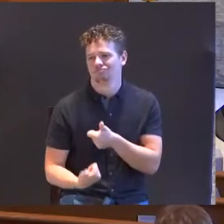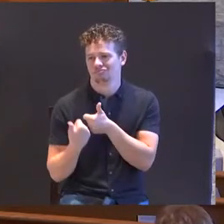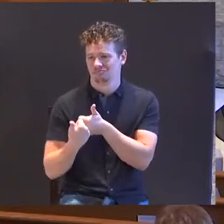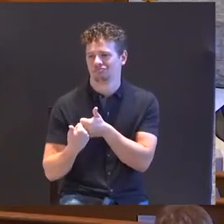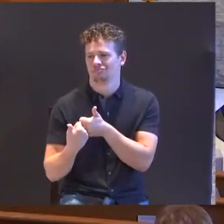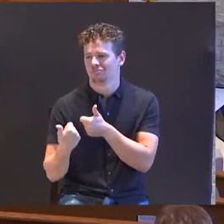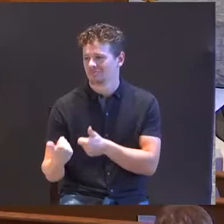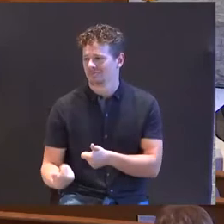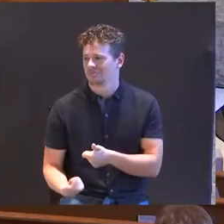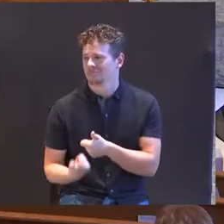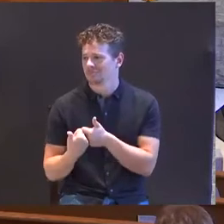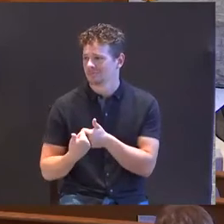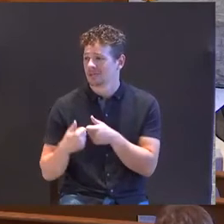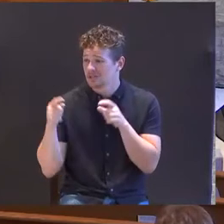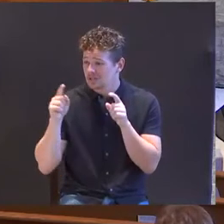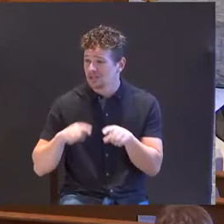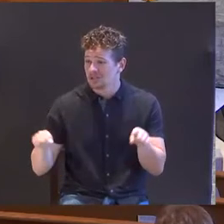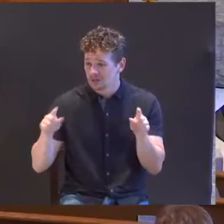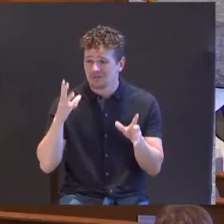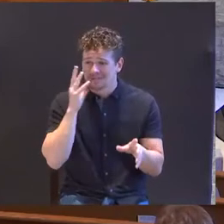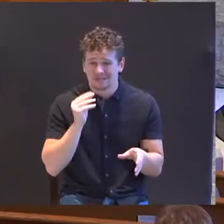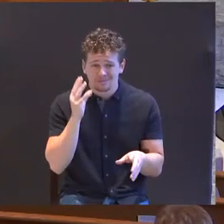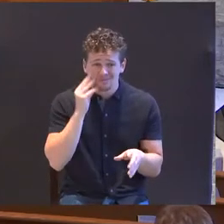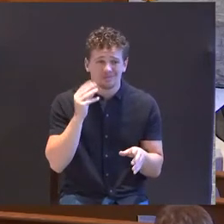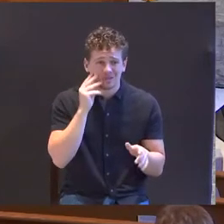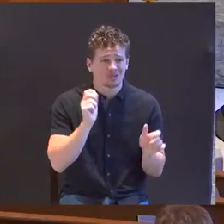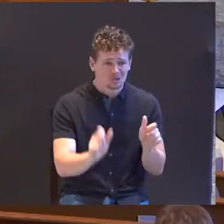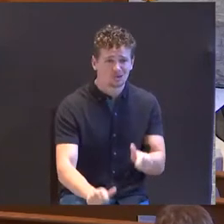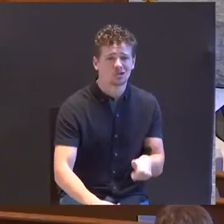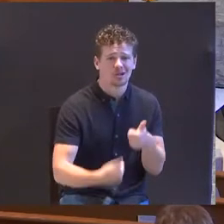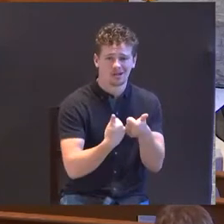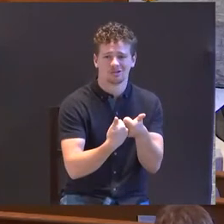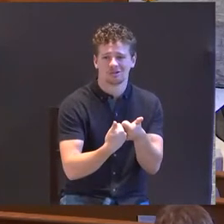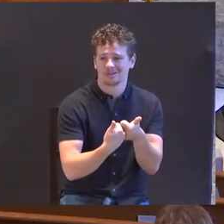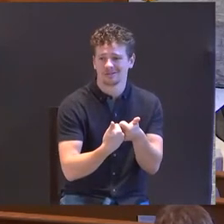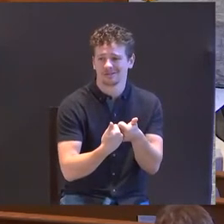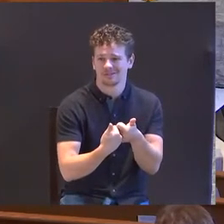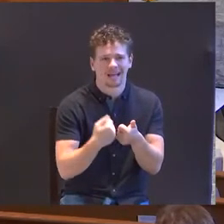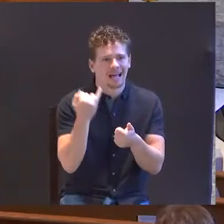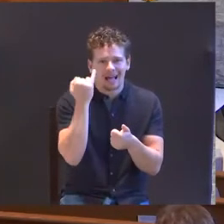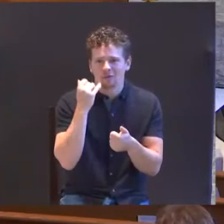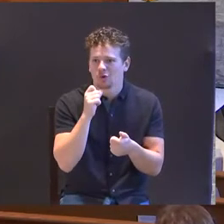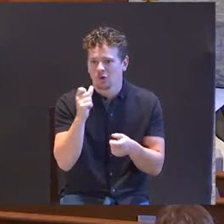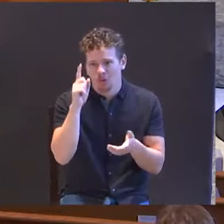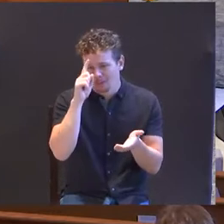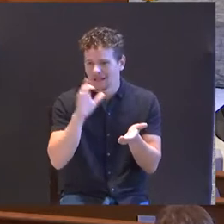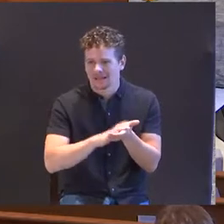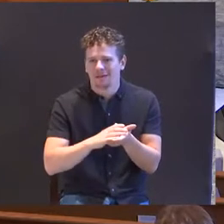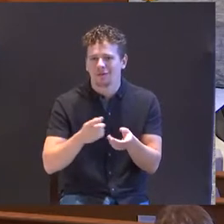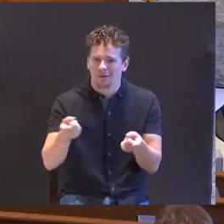This congregation has been through some challenging things. If you don't believe me, come visit me sometimes.